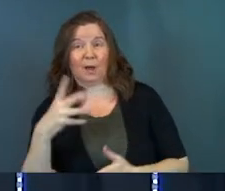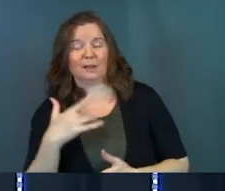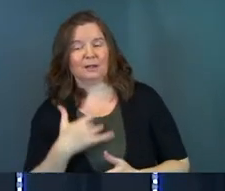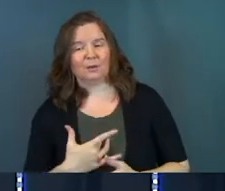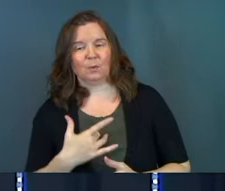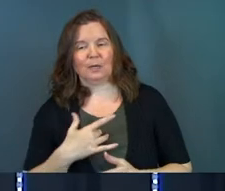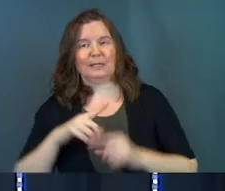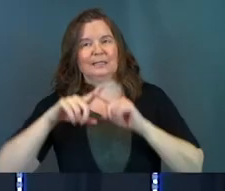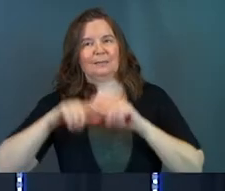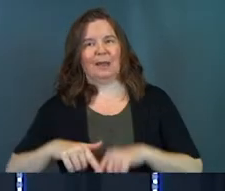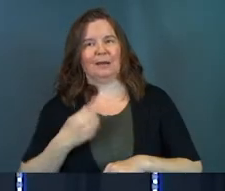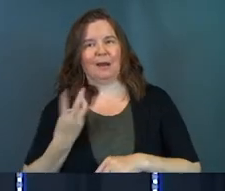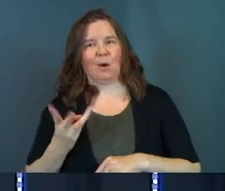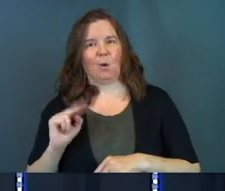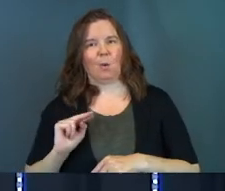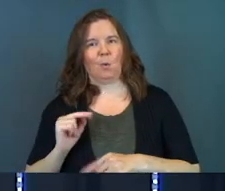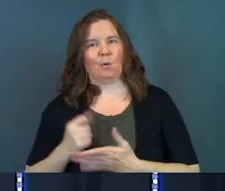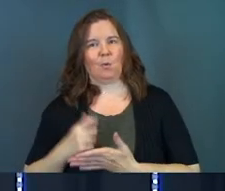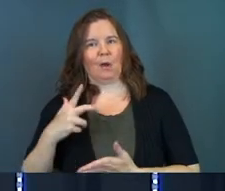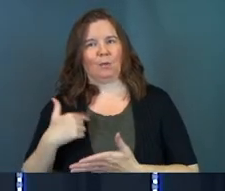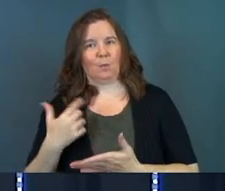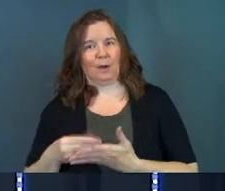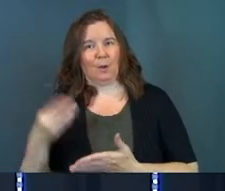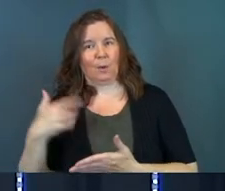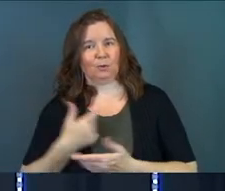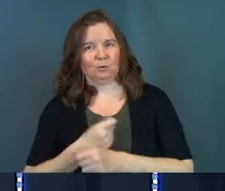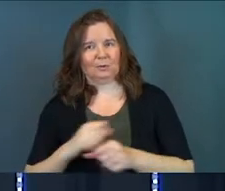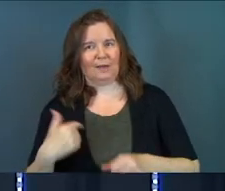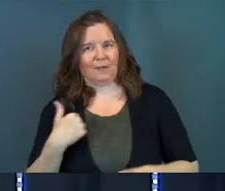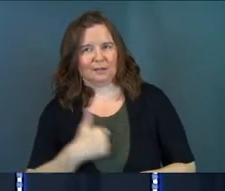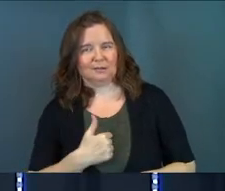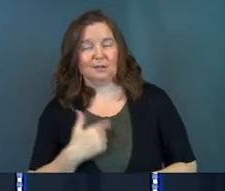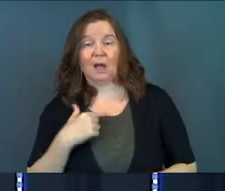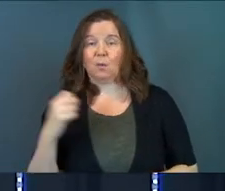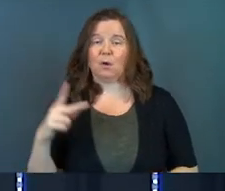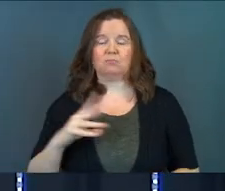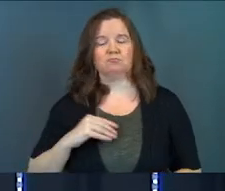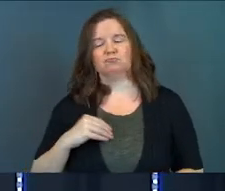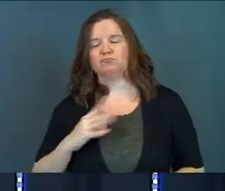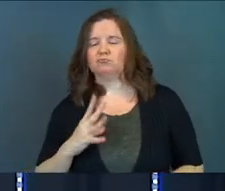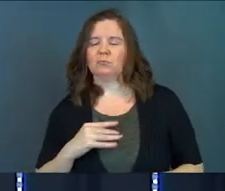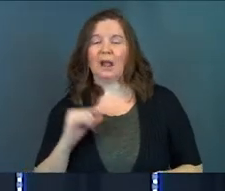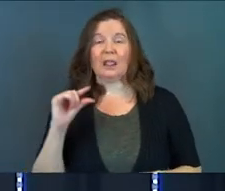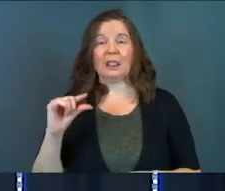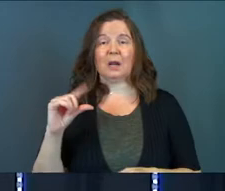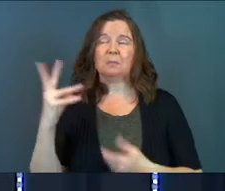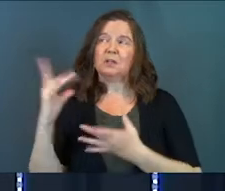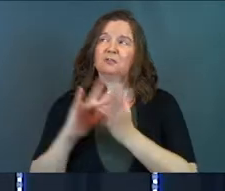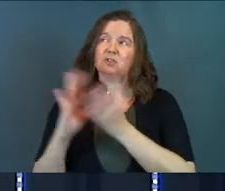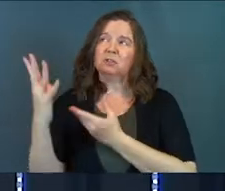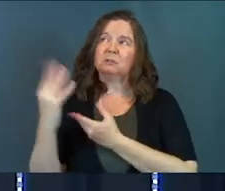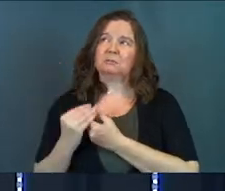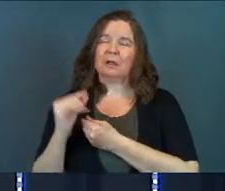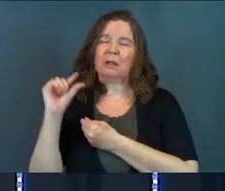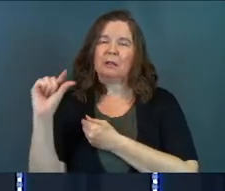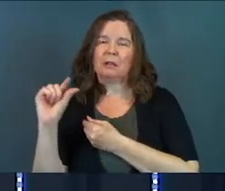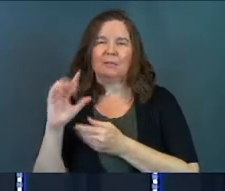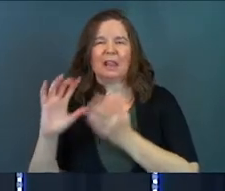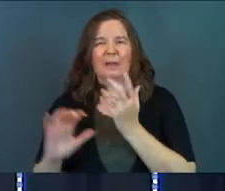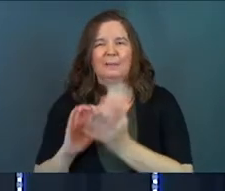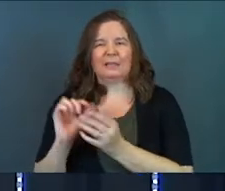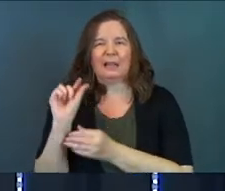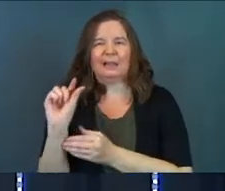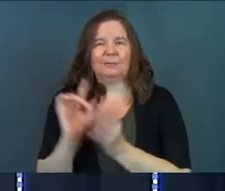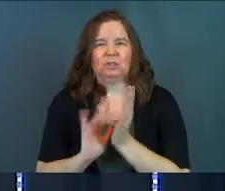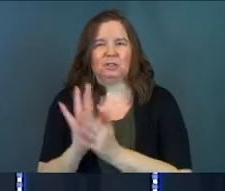lot of times like to depend on our wealth, and we want our wealth to save us. And we're okay. We could take a little bit of Jesus. Like, let's mix in a